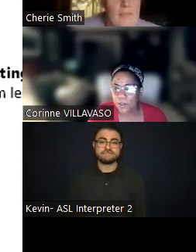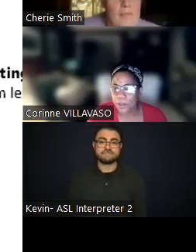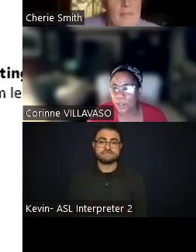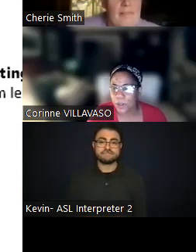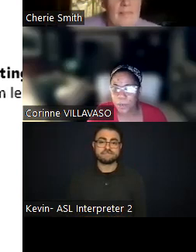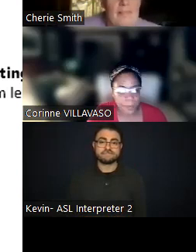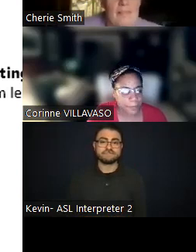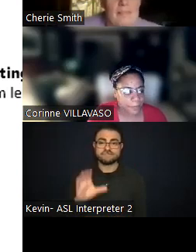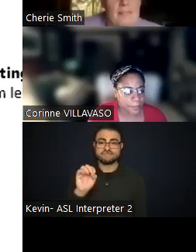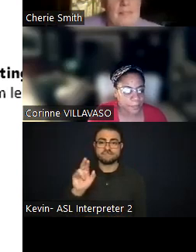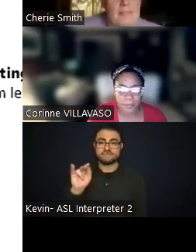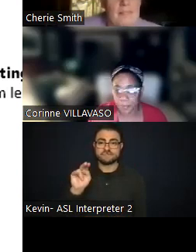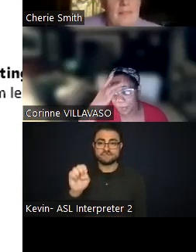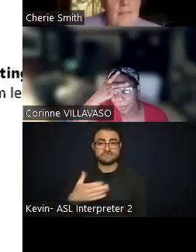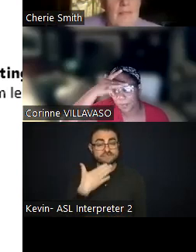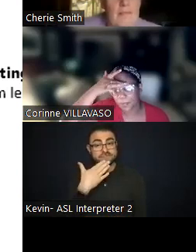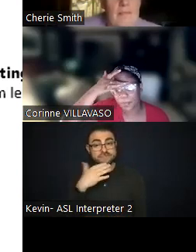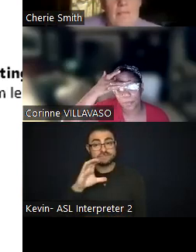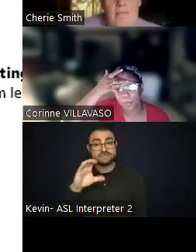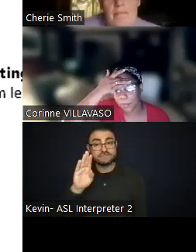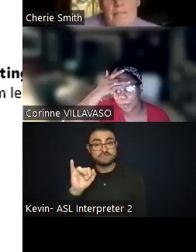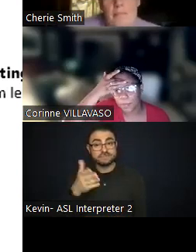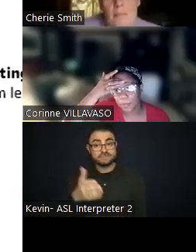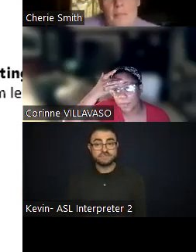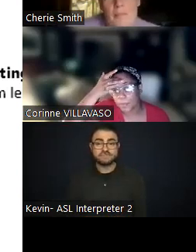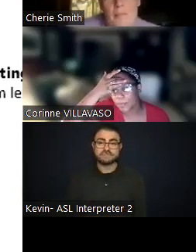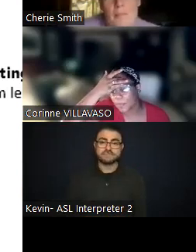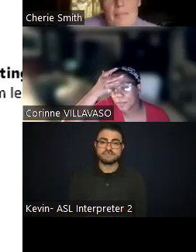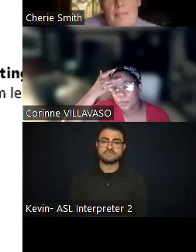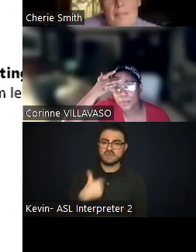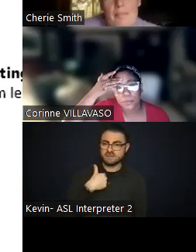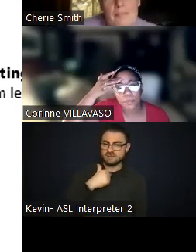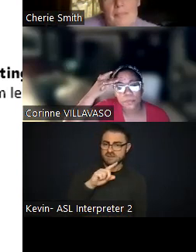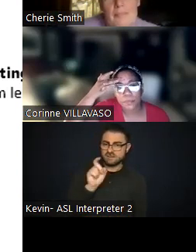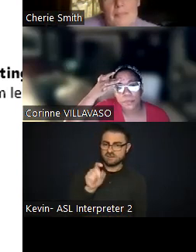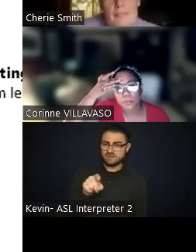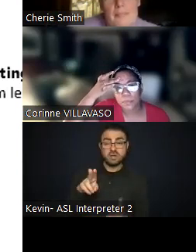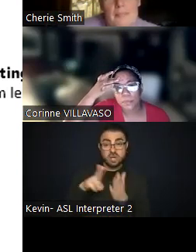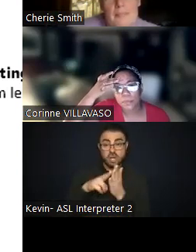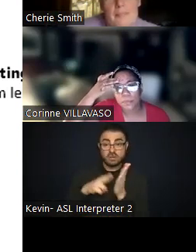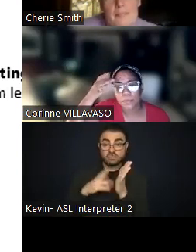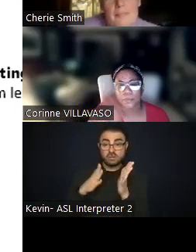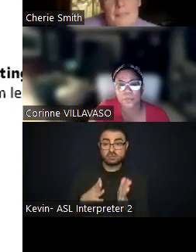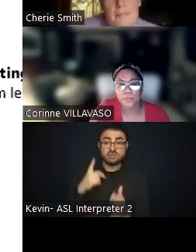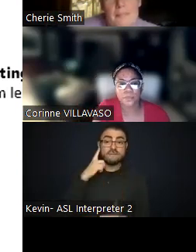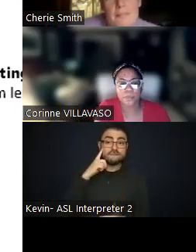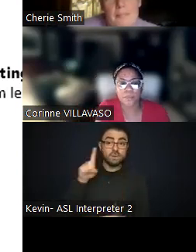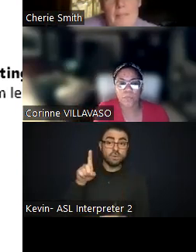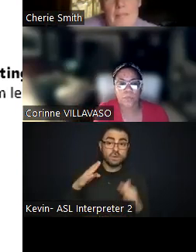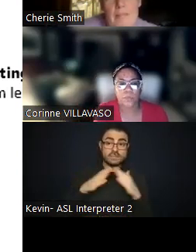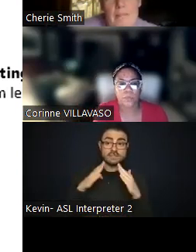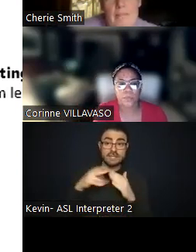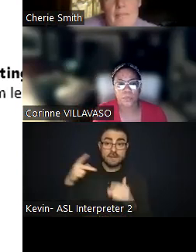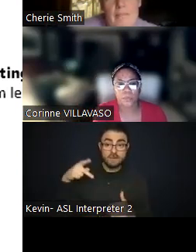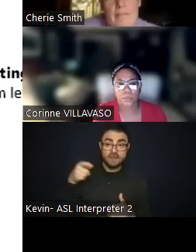Thank you, Co-Chair Obi. I mean, a question, maybe someone can answer it here. Like, do contractors for the city of Portland get anything in retirement